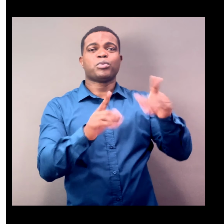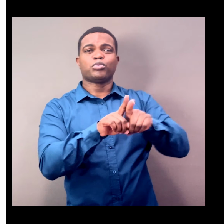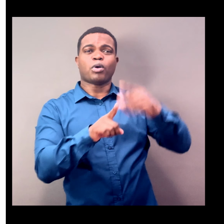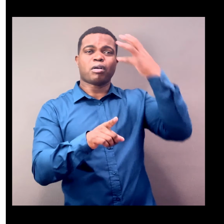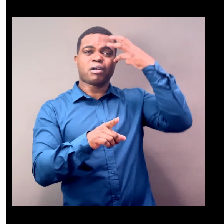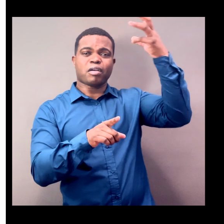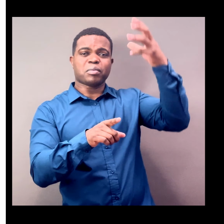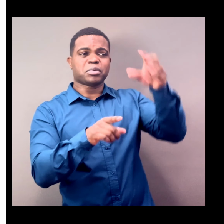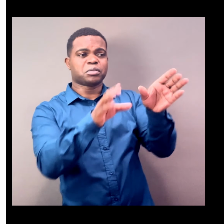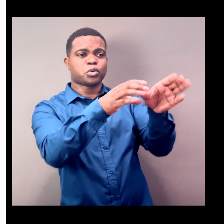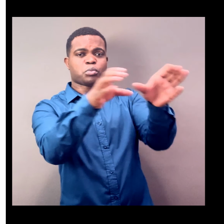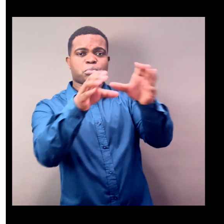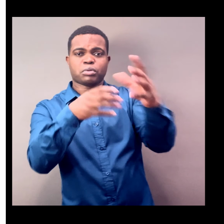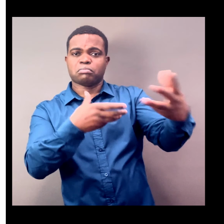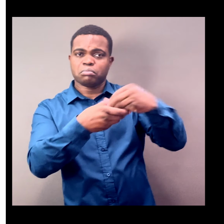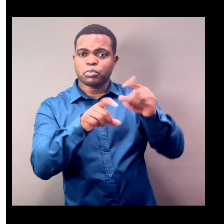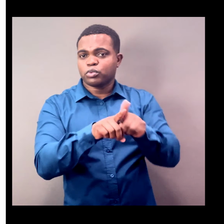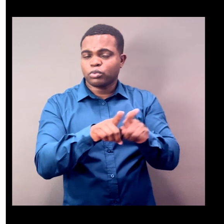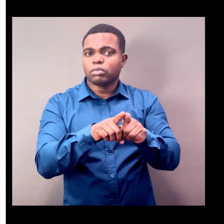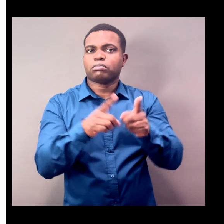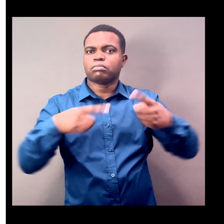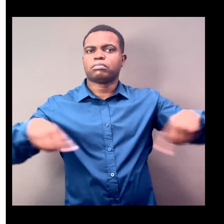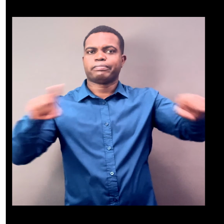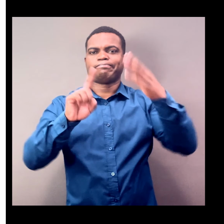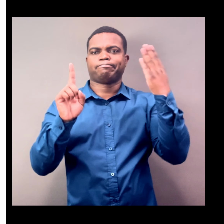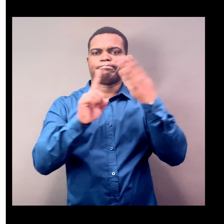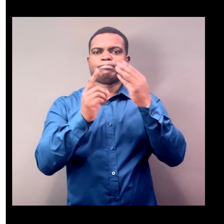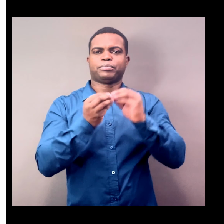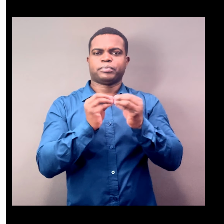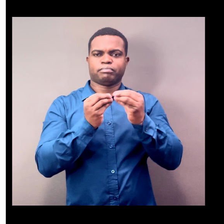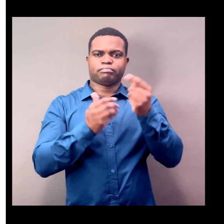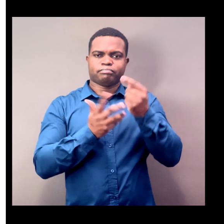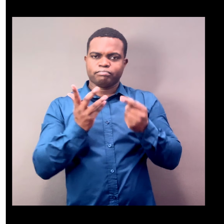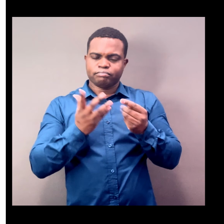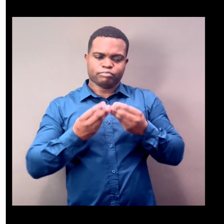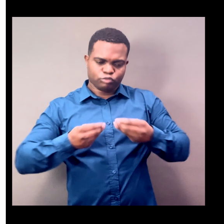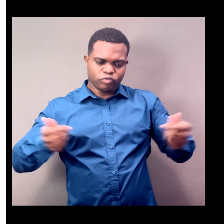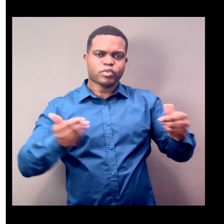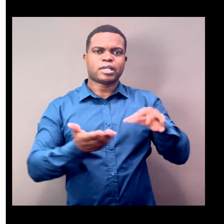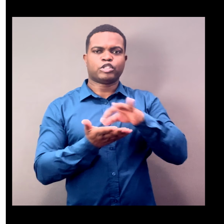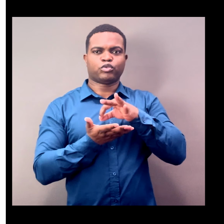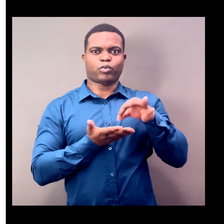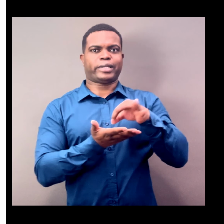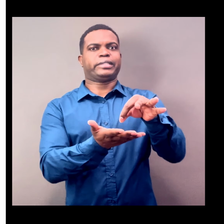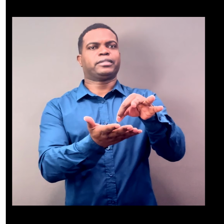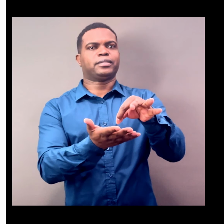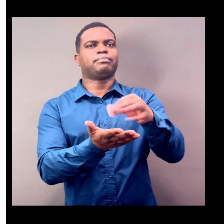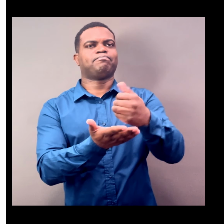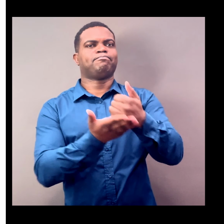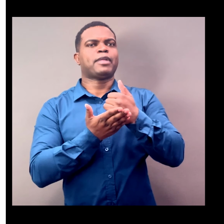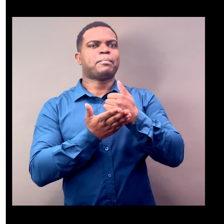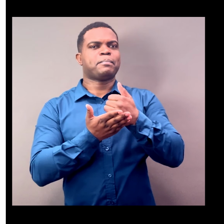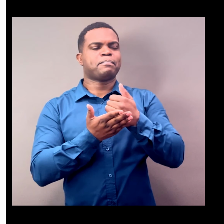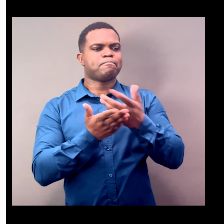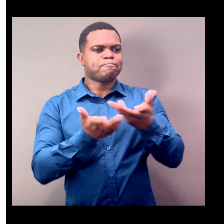agencies to jointly develop solutions and strategies. So that is